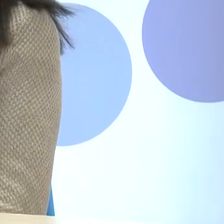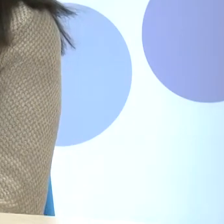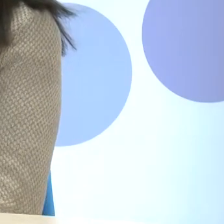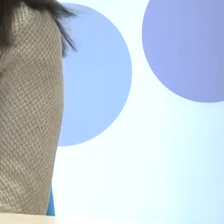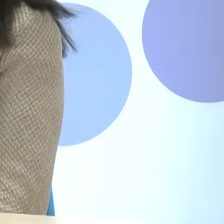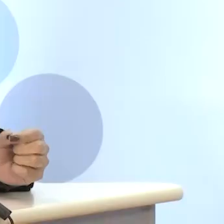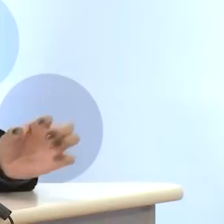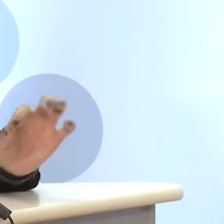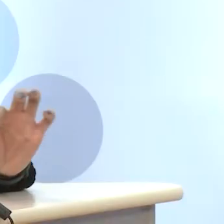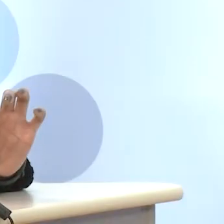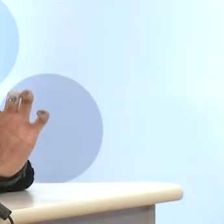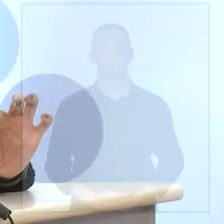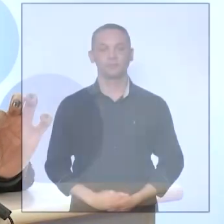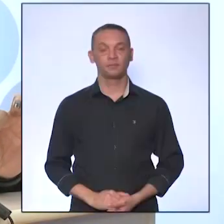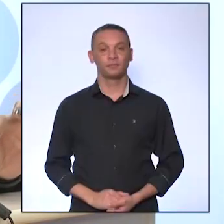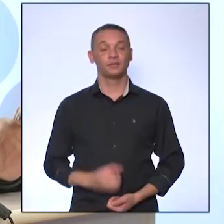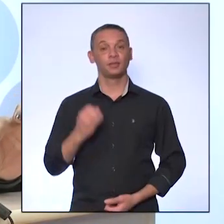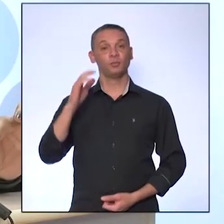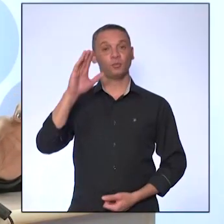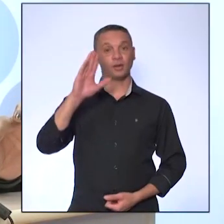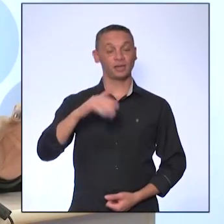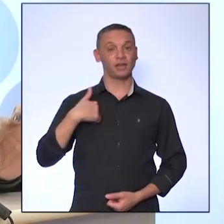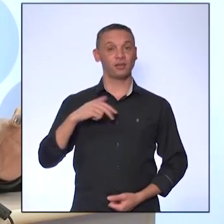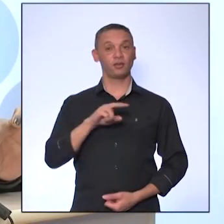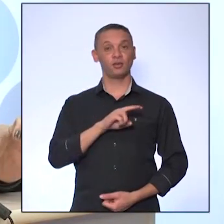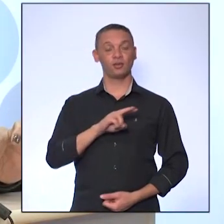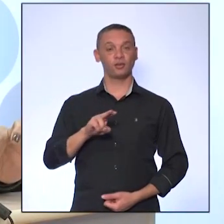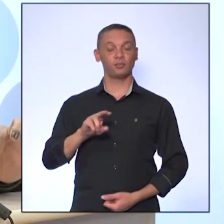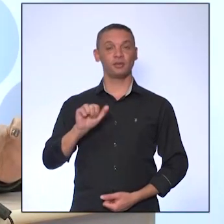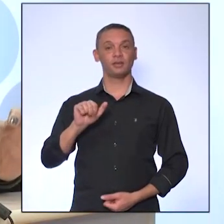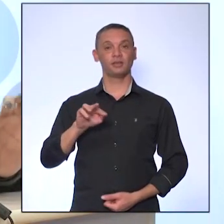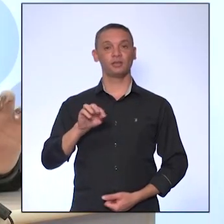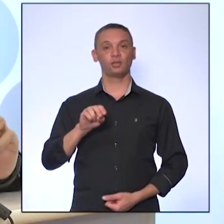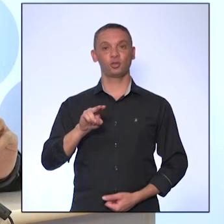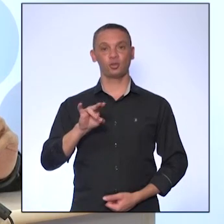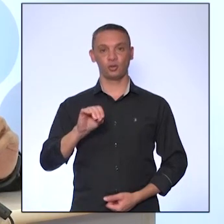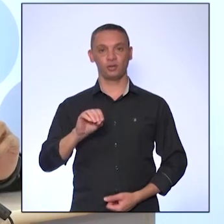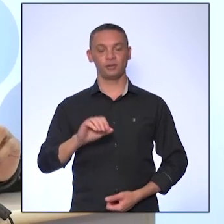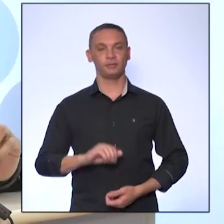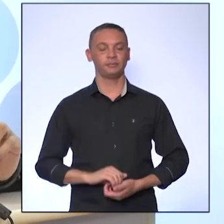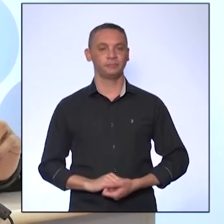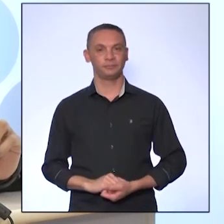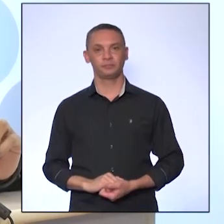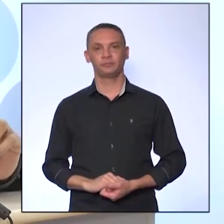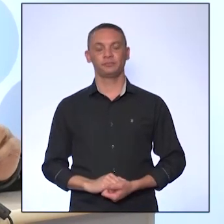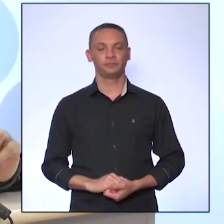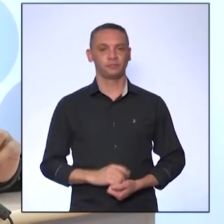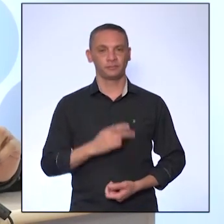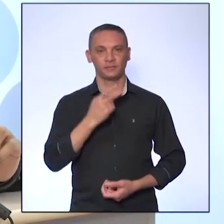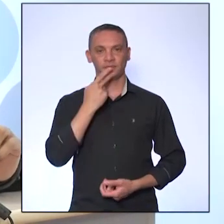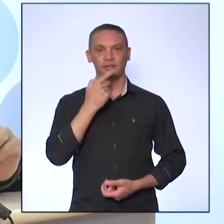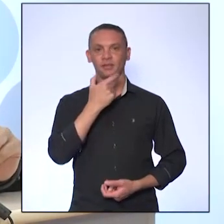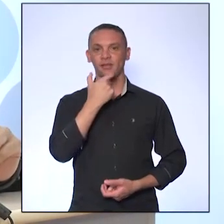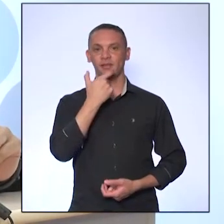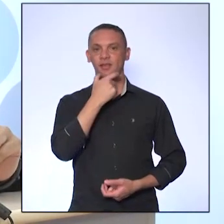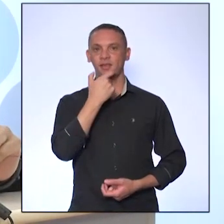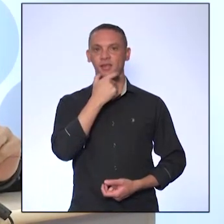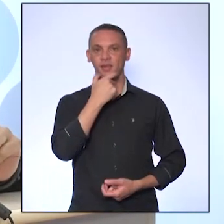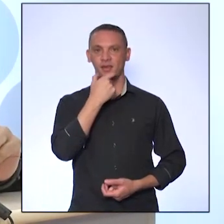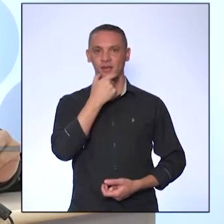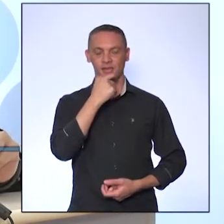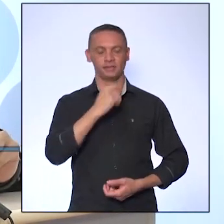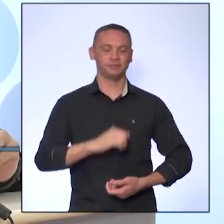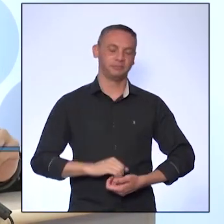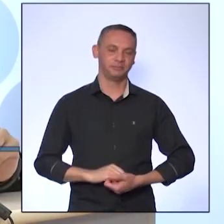Good afternoon. My name is Antônia Vieira. I have been a teacher for 22 years, and I have been working at Antonieta